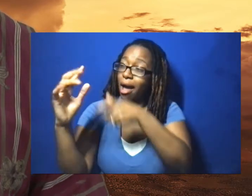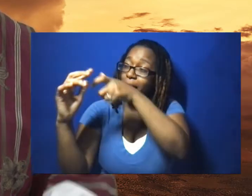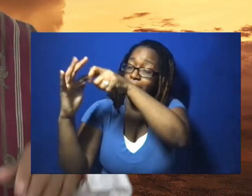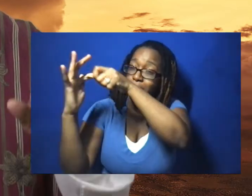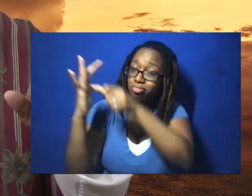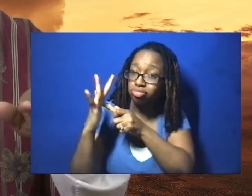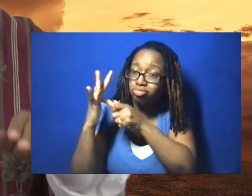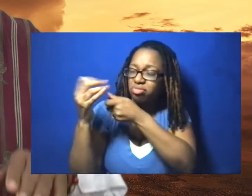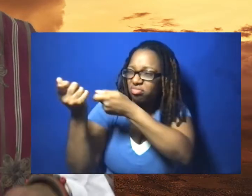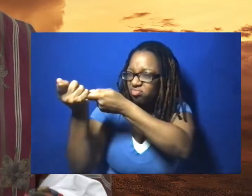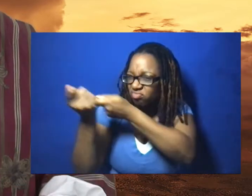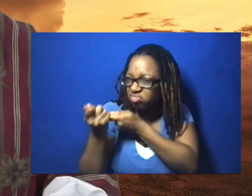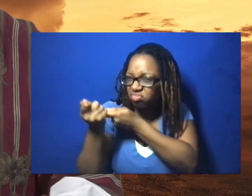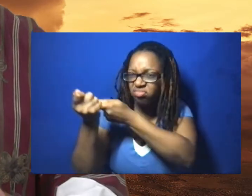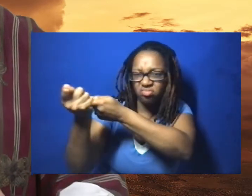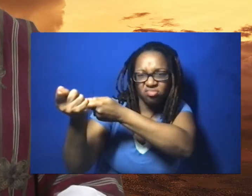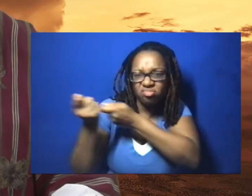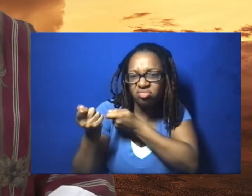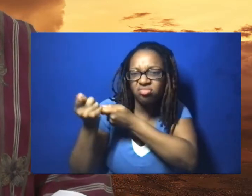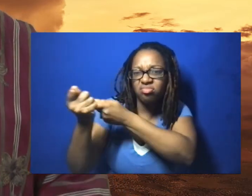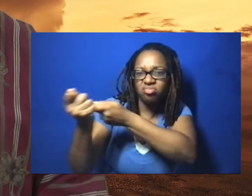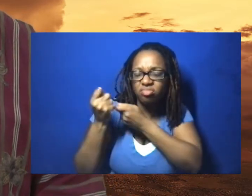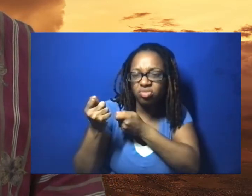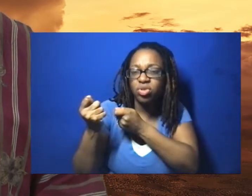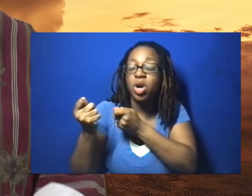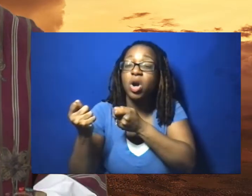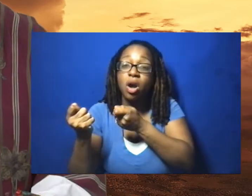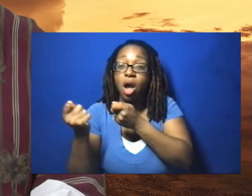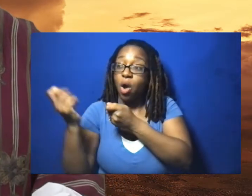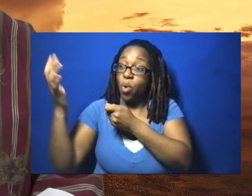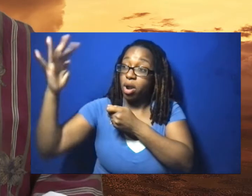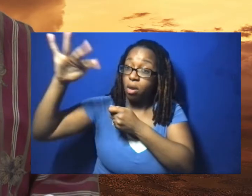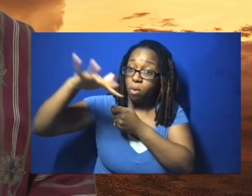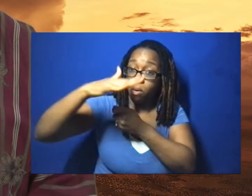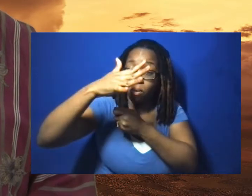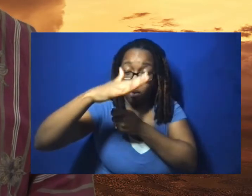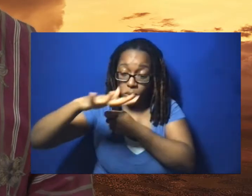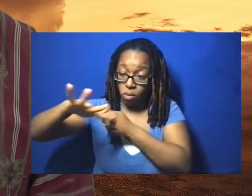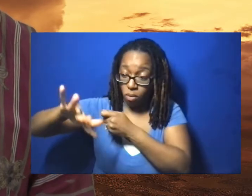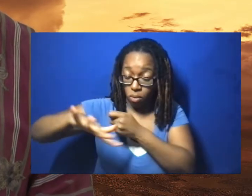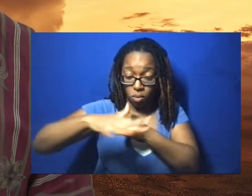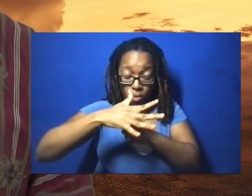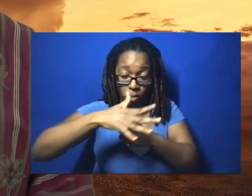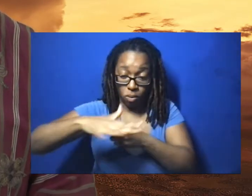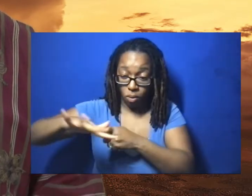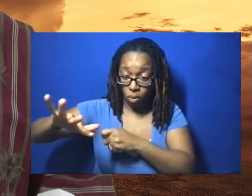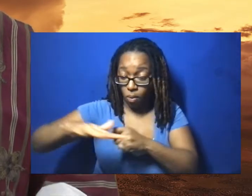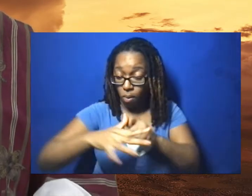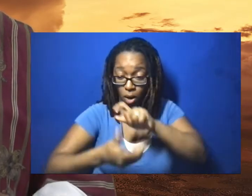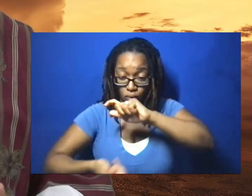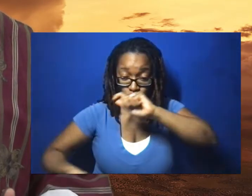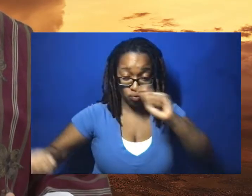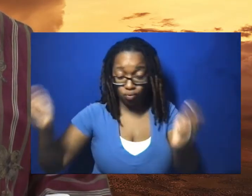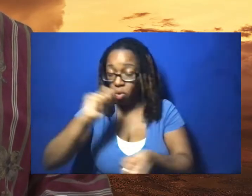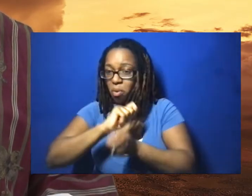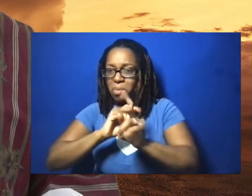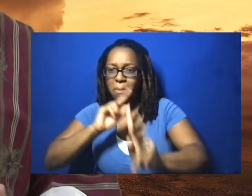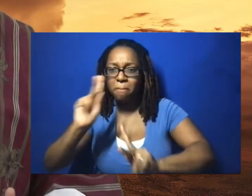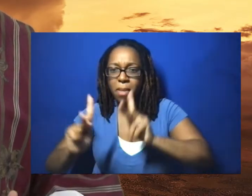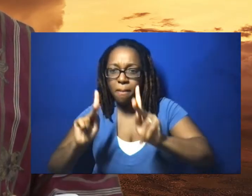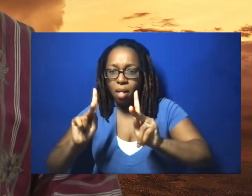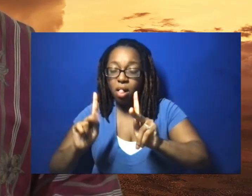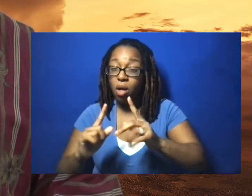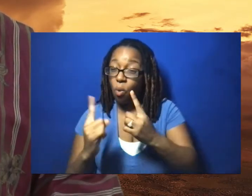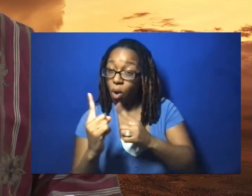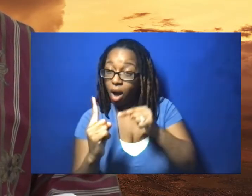the branches, hit the water, turned into people. One of those people was the princess. She made me big. She